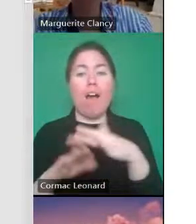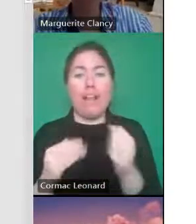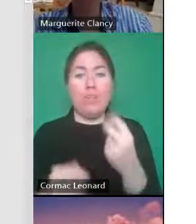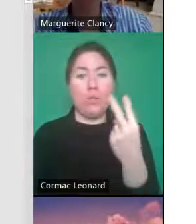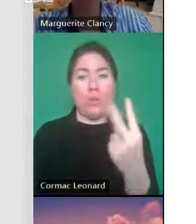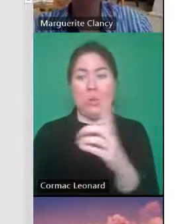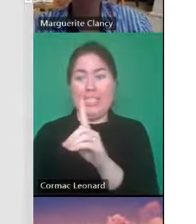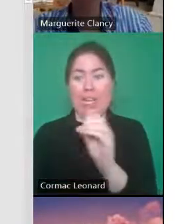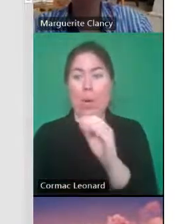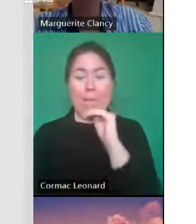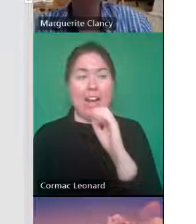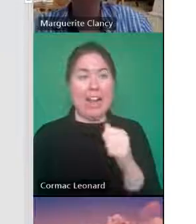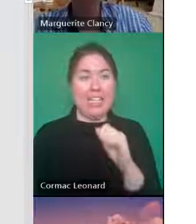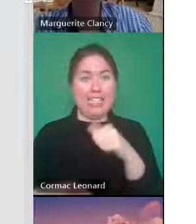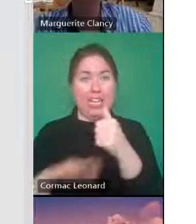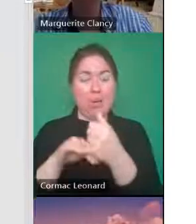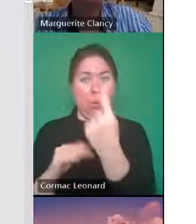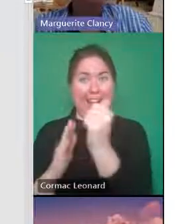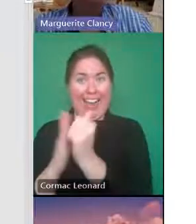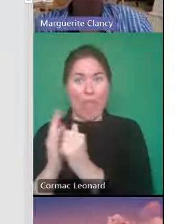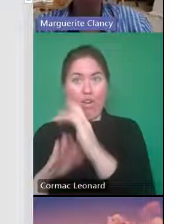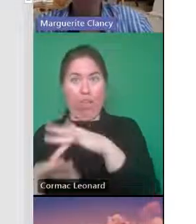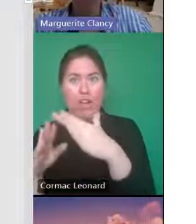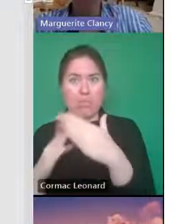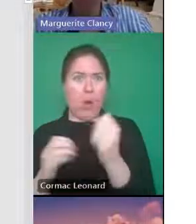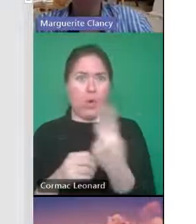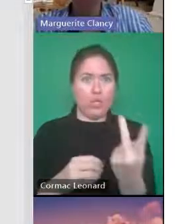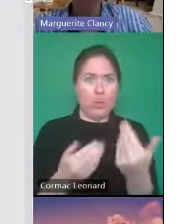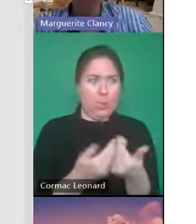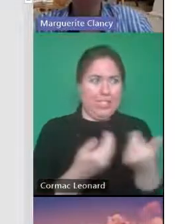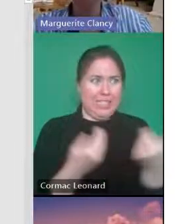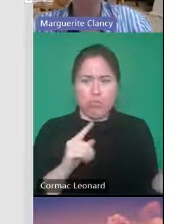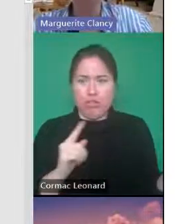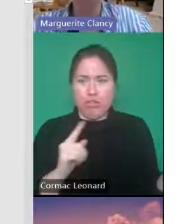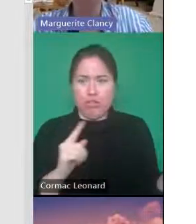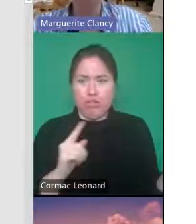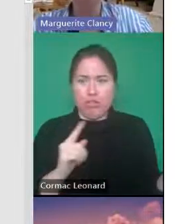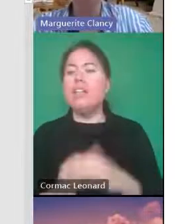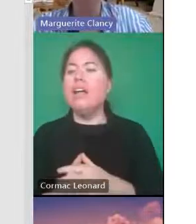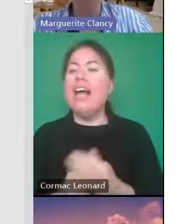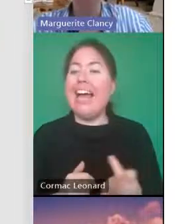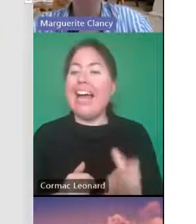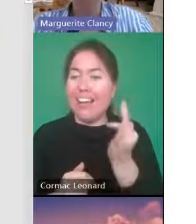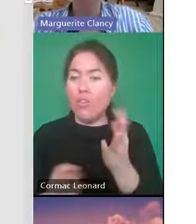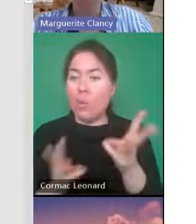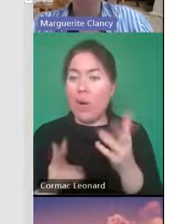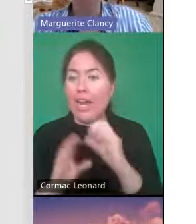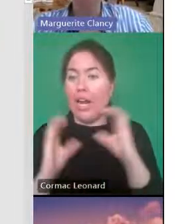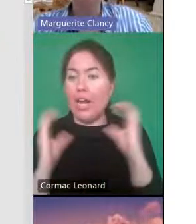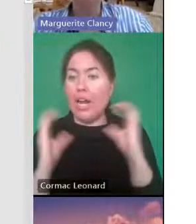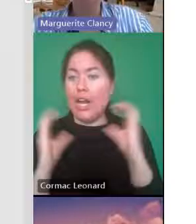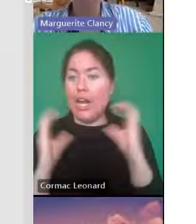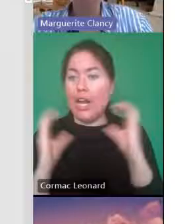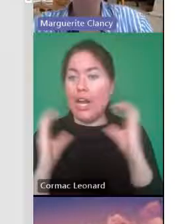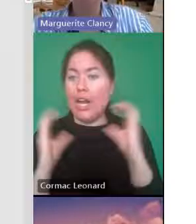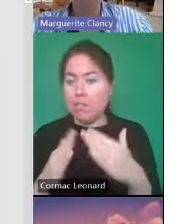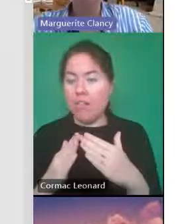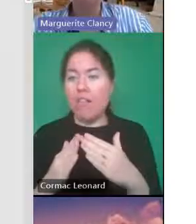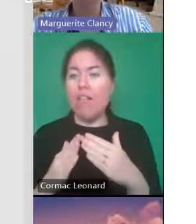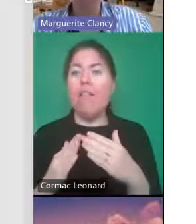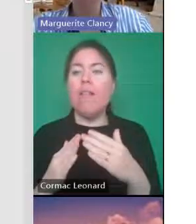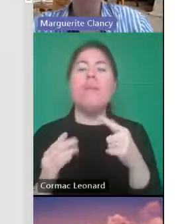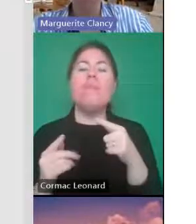up one account for the hospital or 2 separate accounts? Again, if you're in a community hospital, you have a requirement